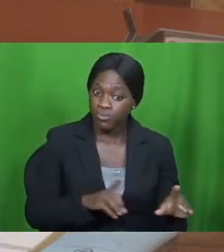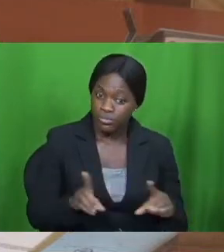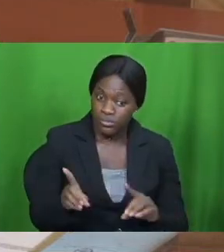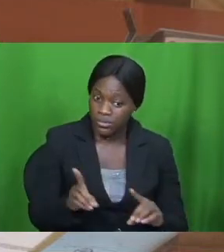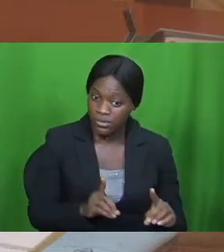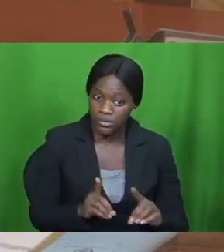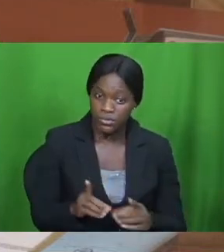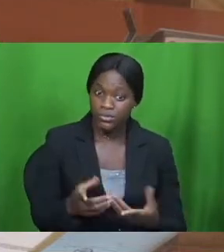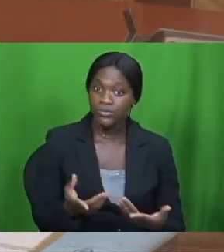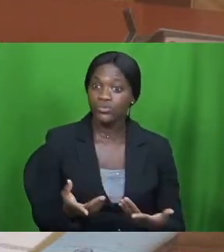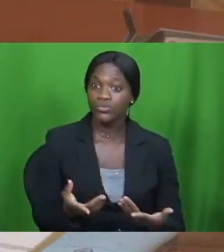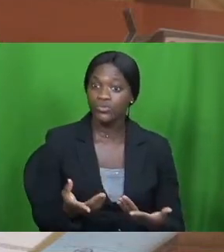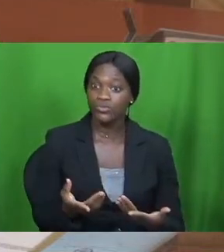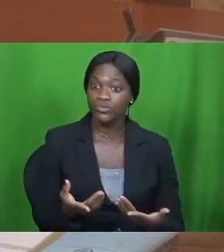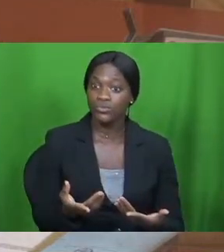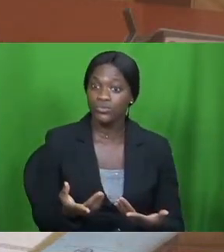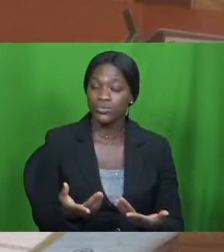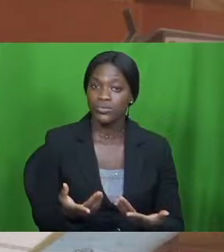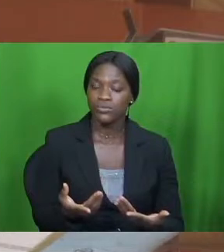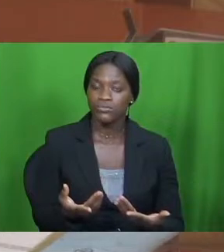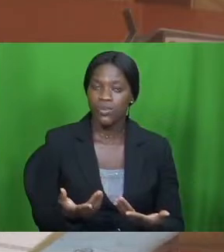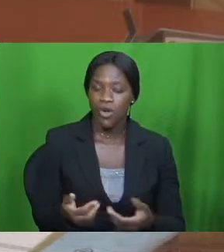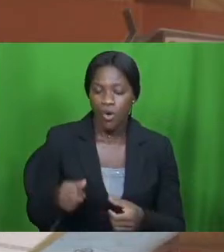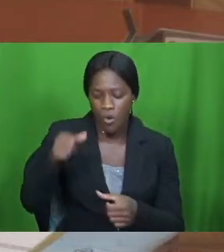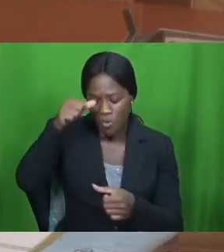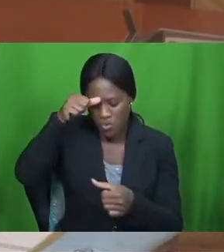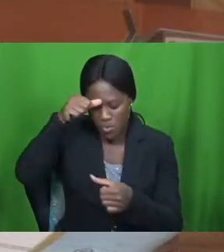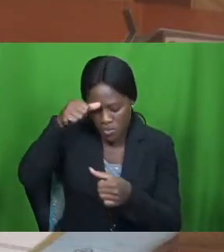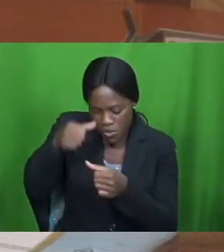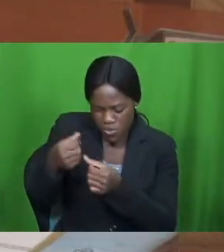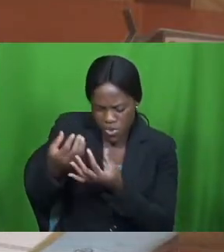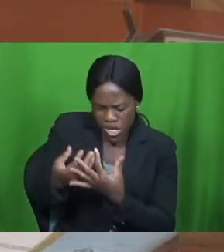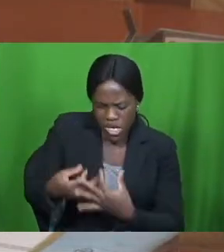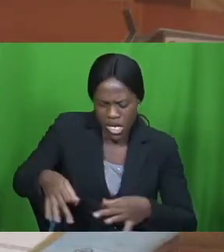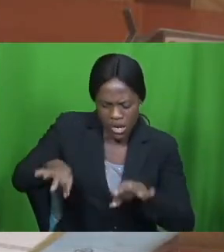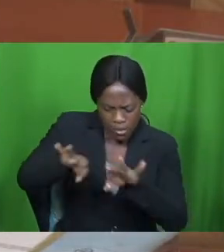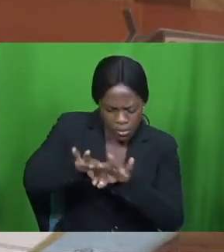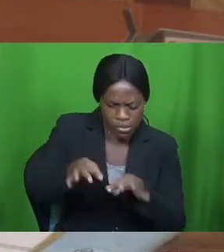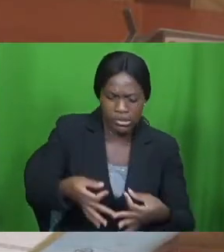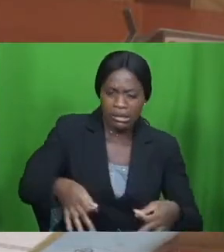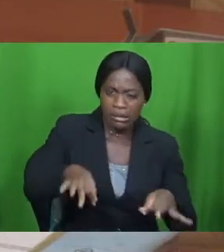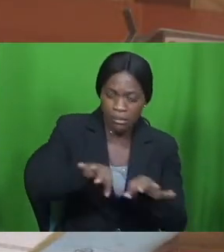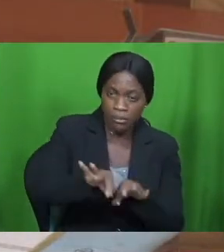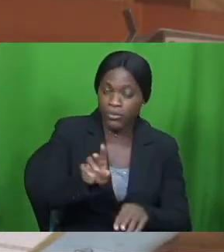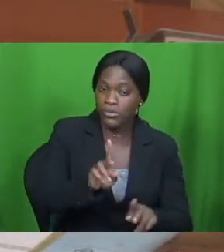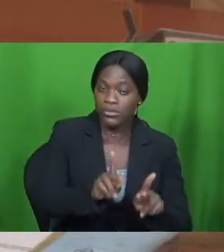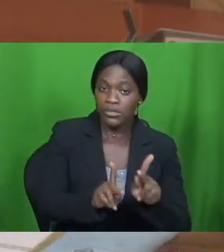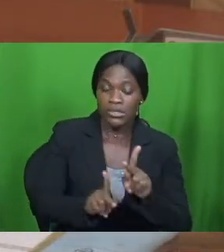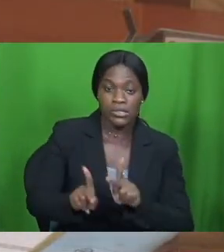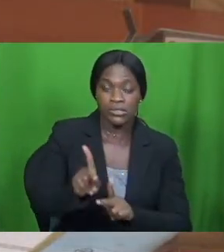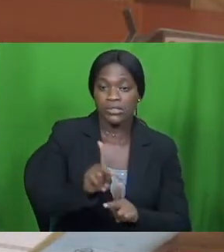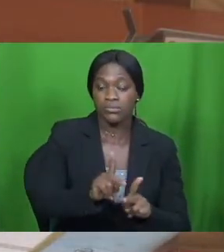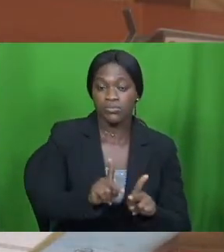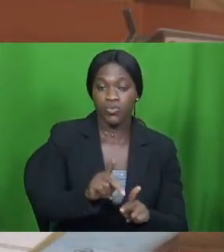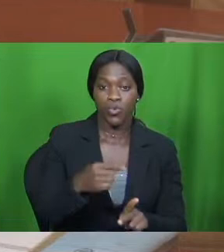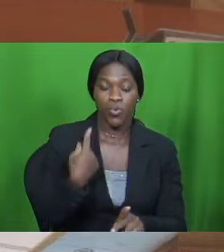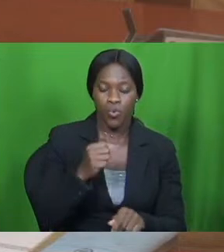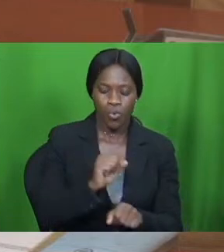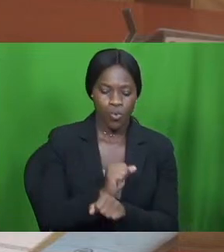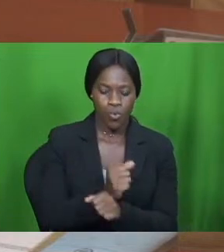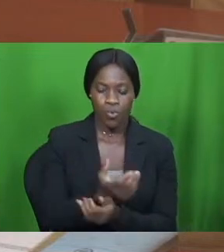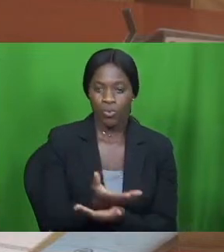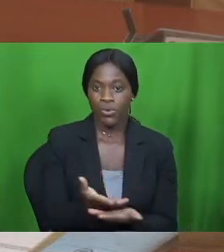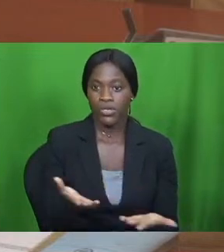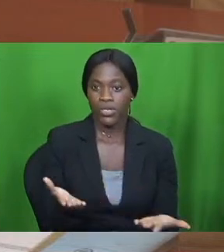in immortalizing the memory of such key and important personalities of this August House. What we can do,